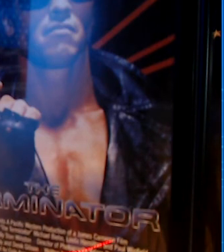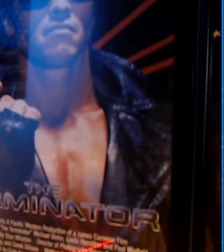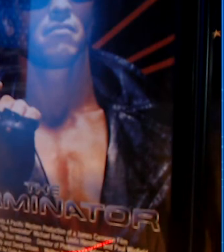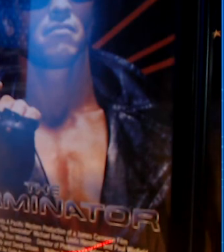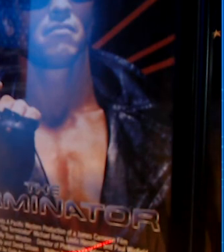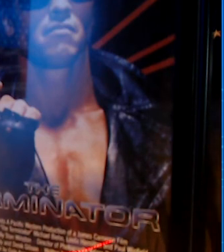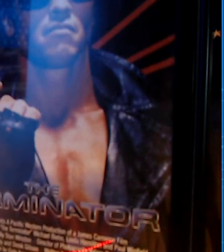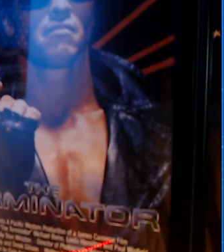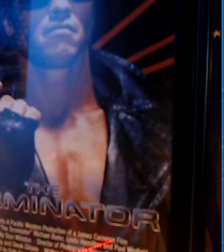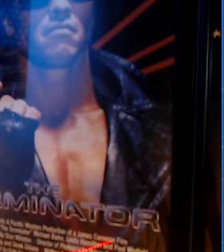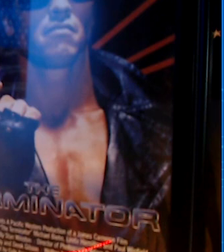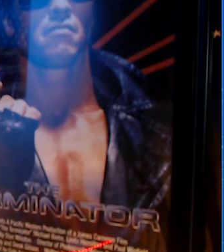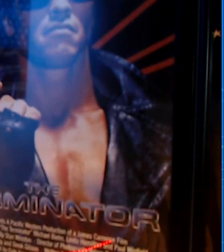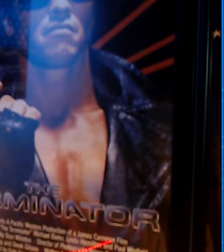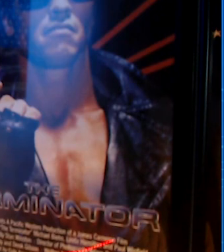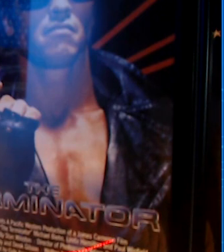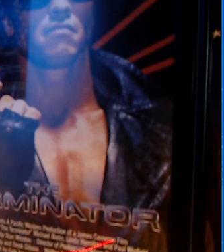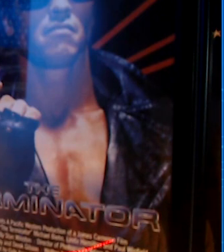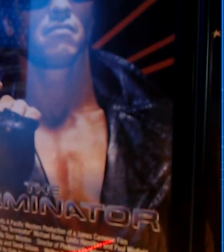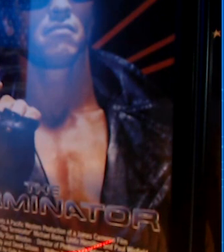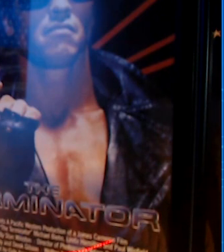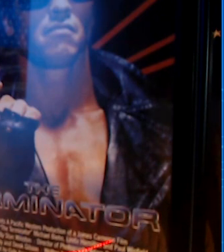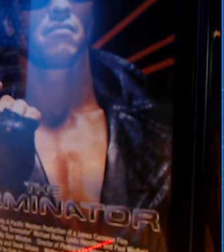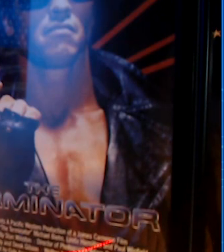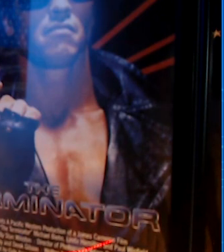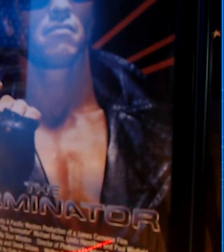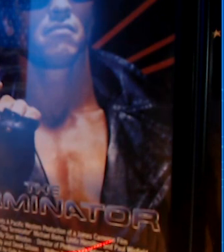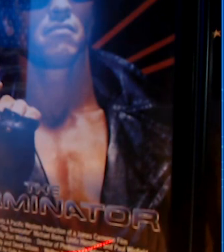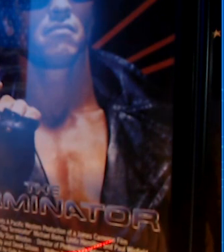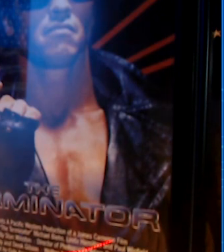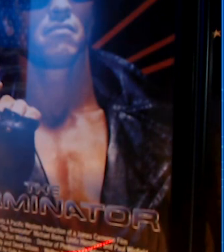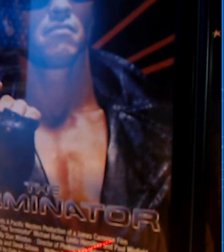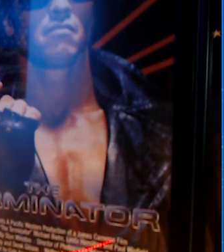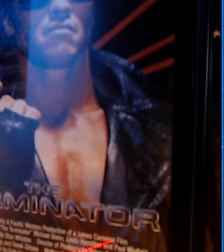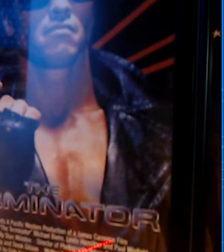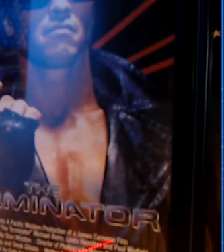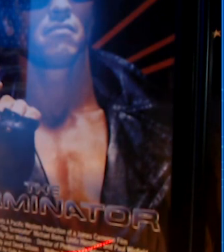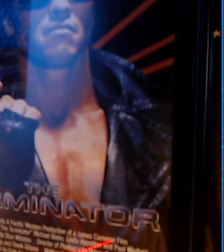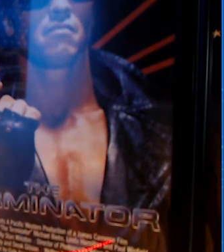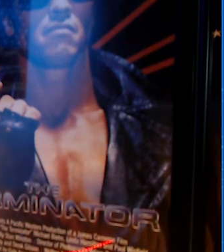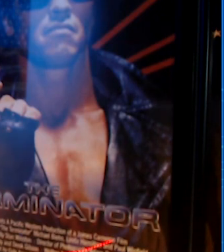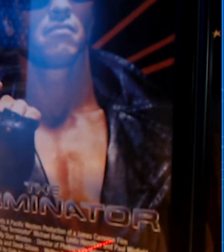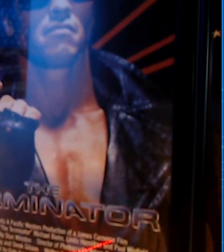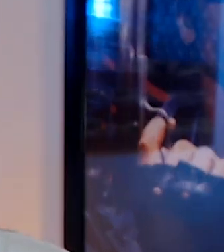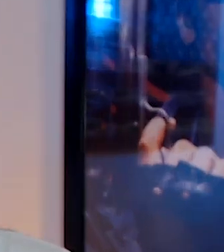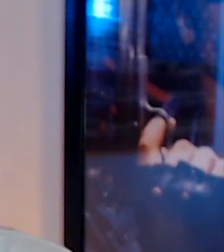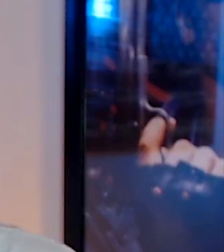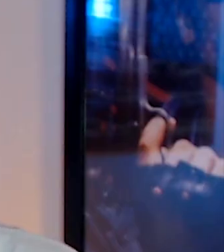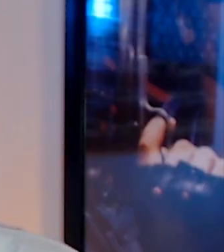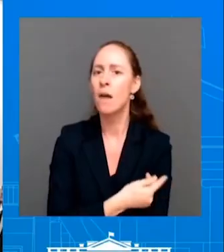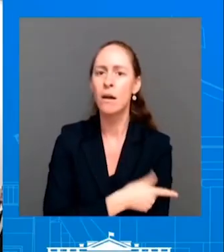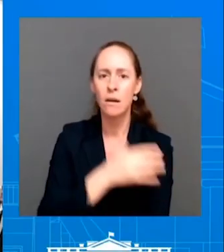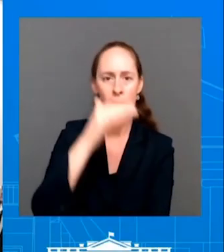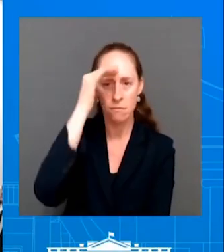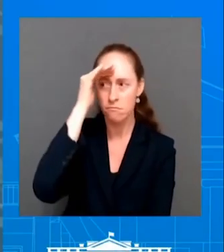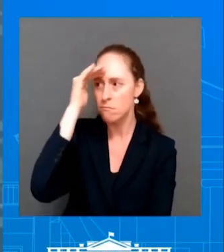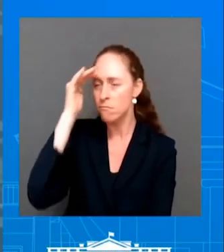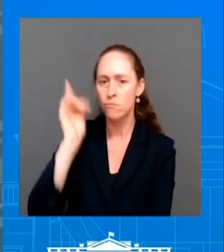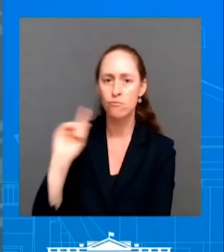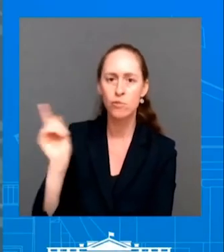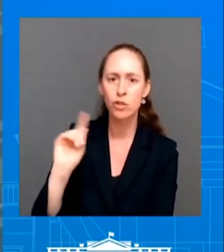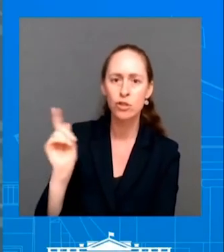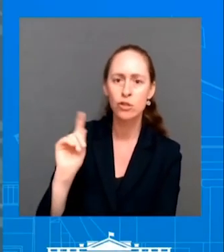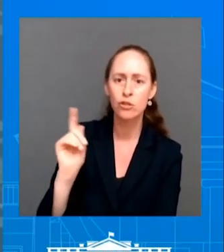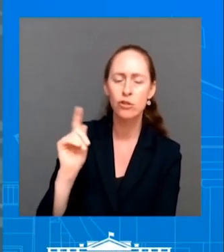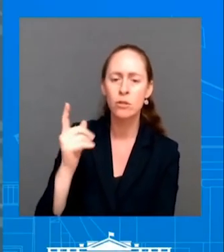in, and especially given the precedent set during the COVID lockdowns, right? Right? What I will say is